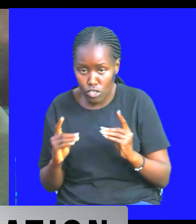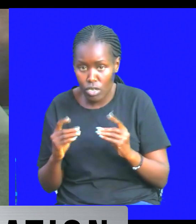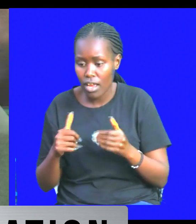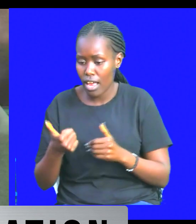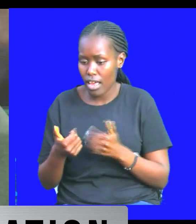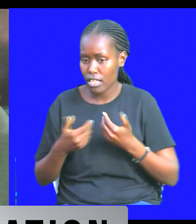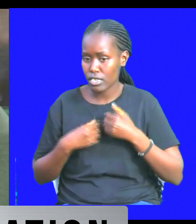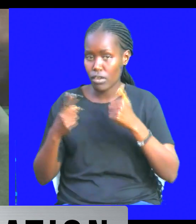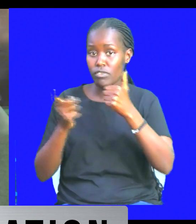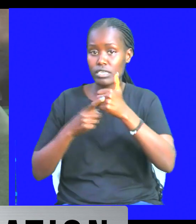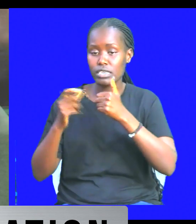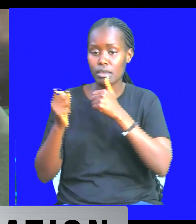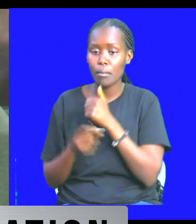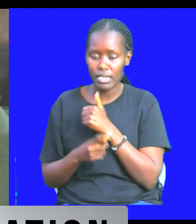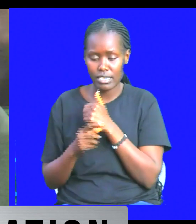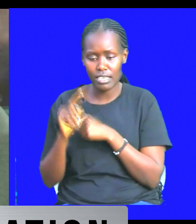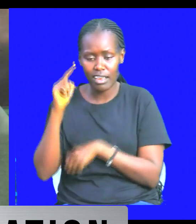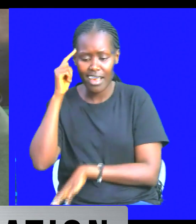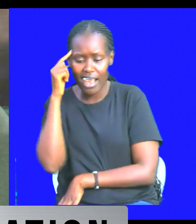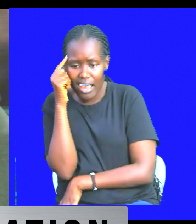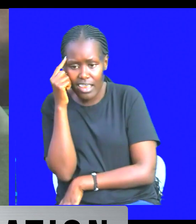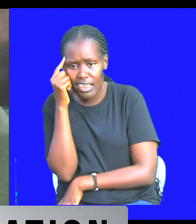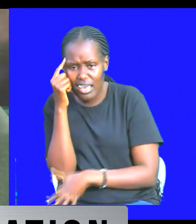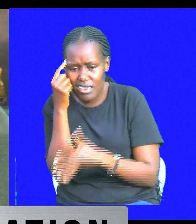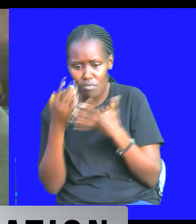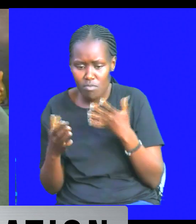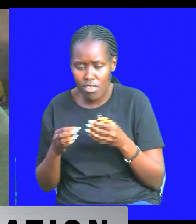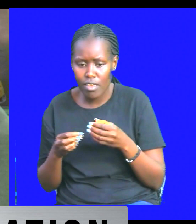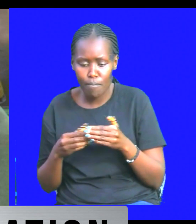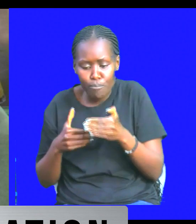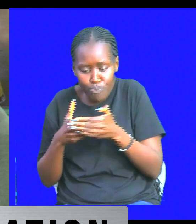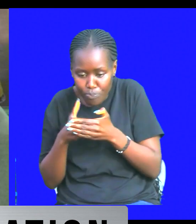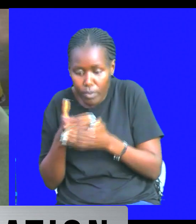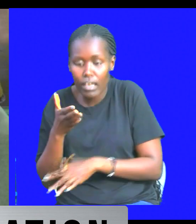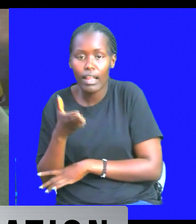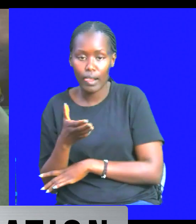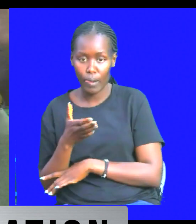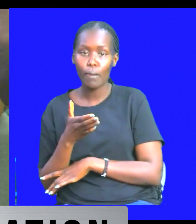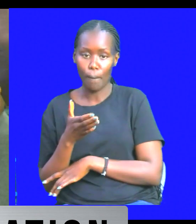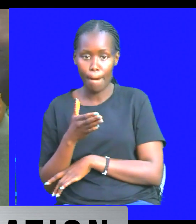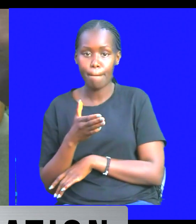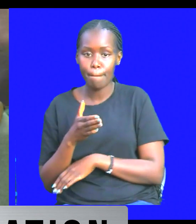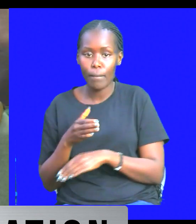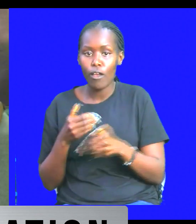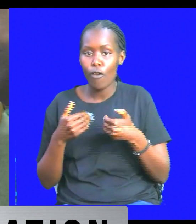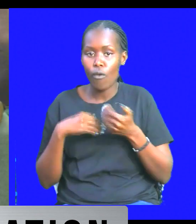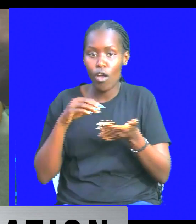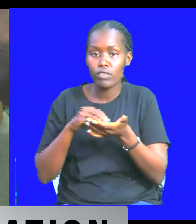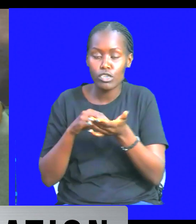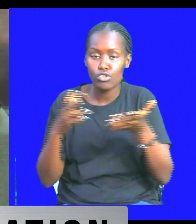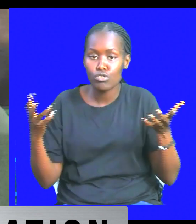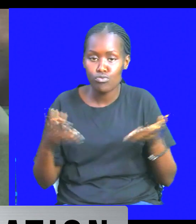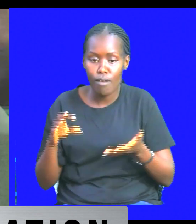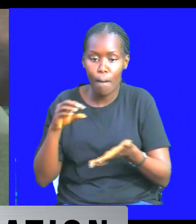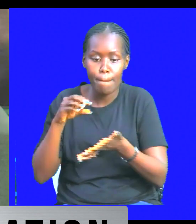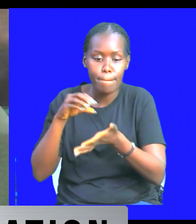months. They're still, I think, they should be still on the way, but they are almost there. So you get into a situation where now cases